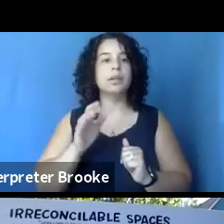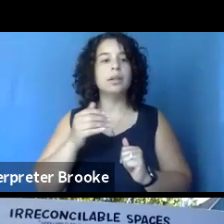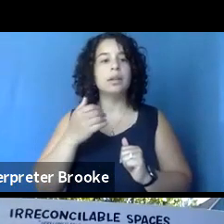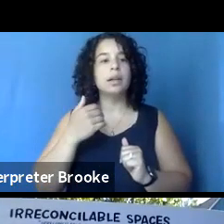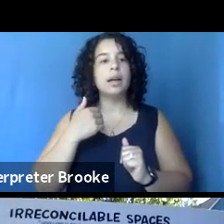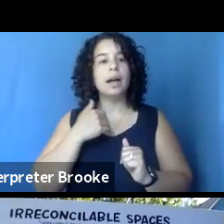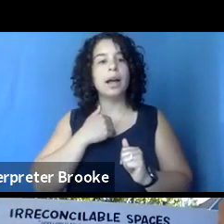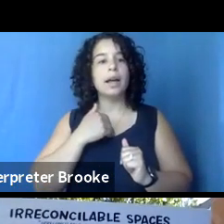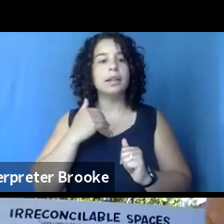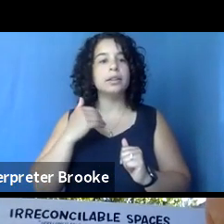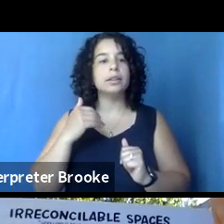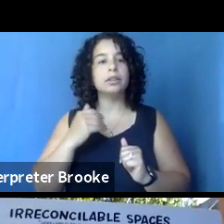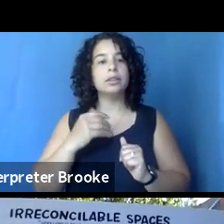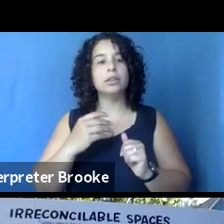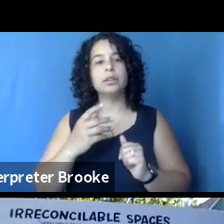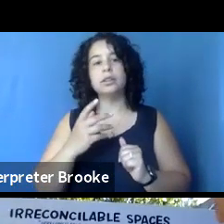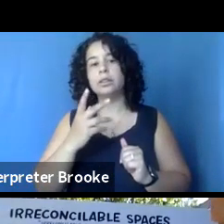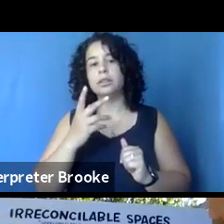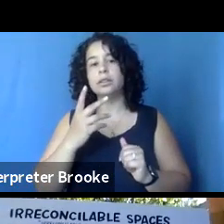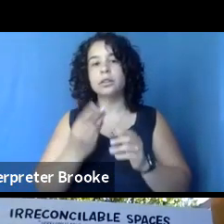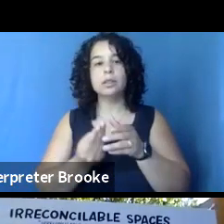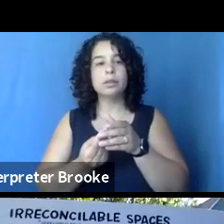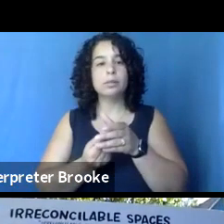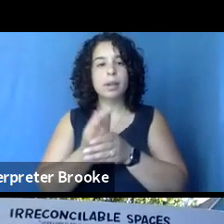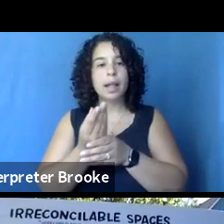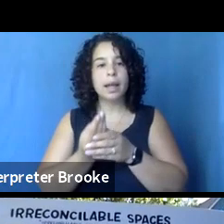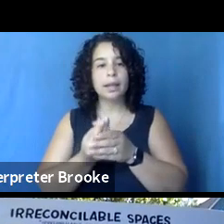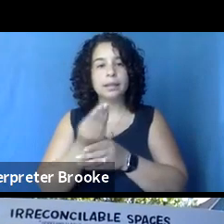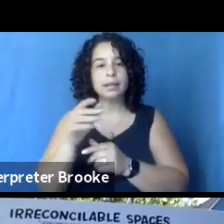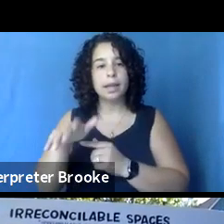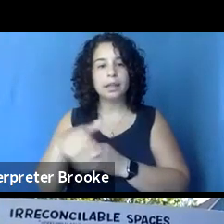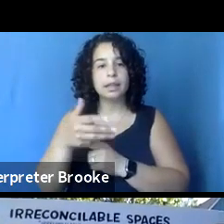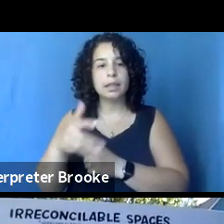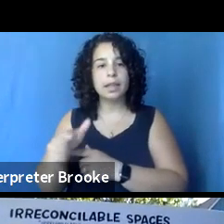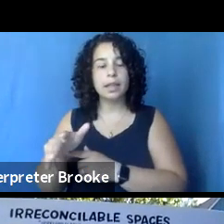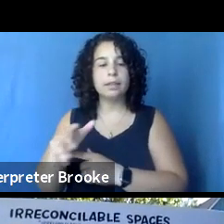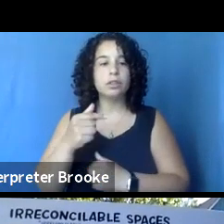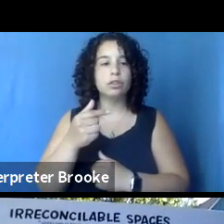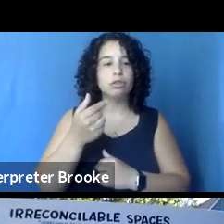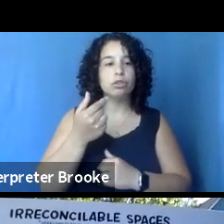kind of speckled white and green oval leaves in a very